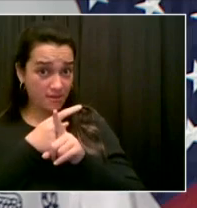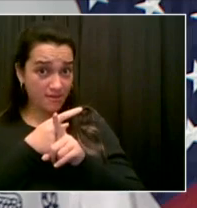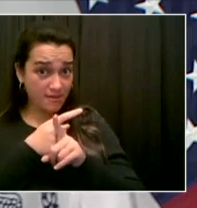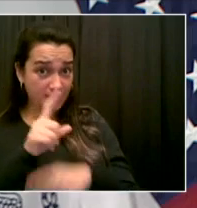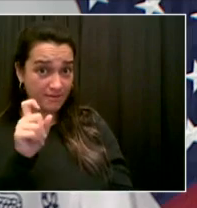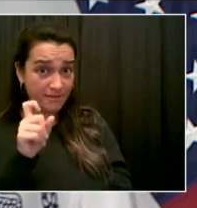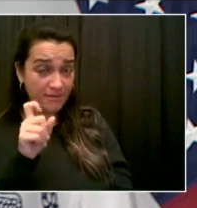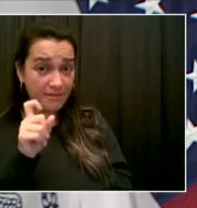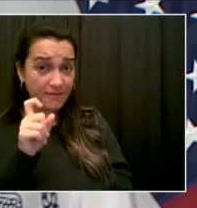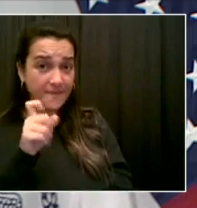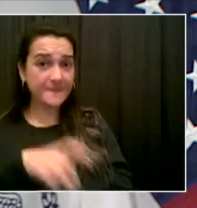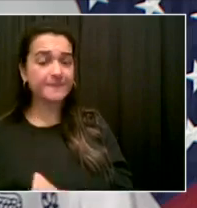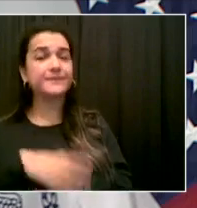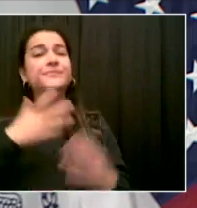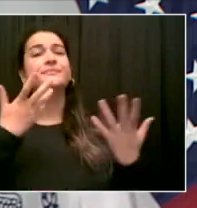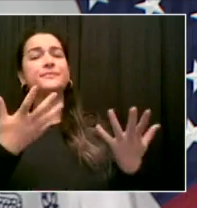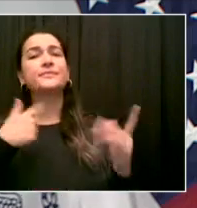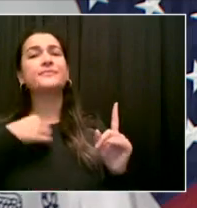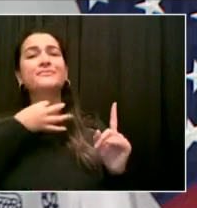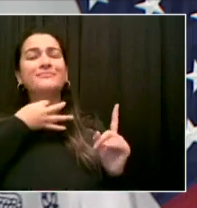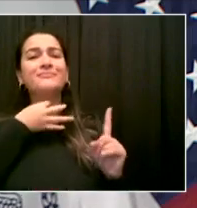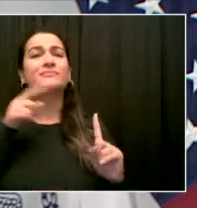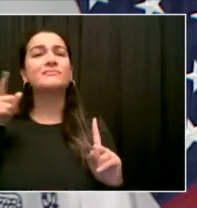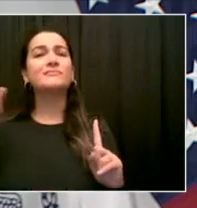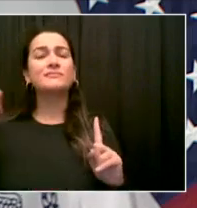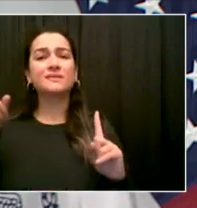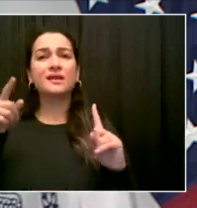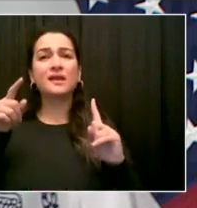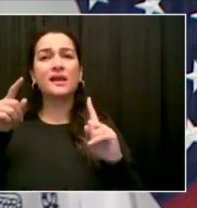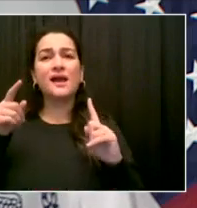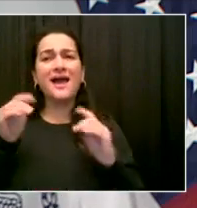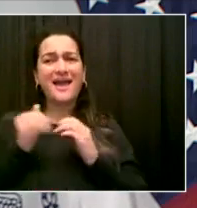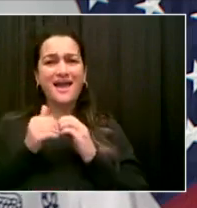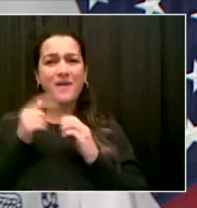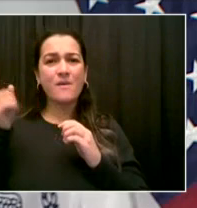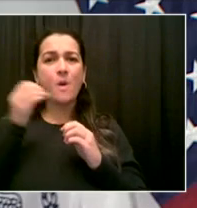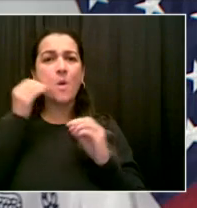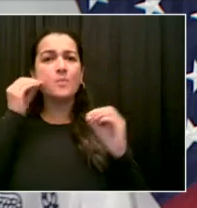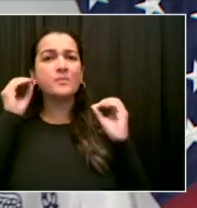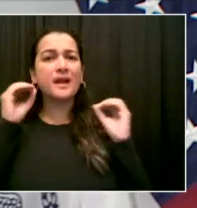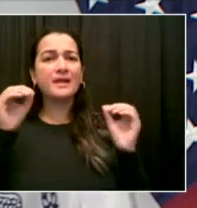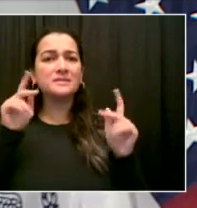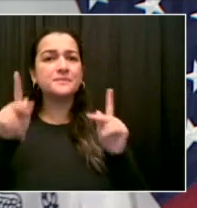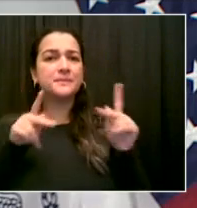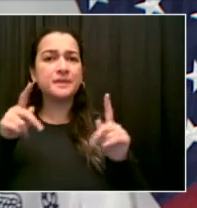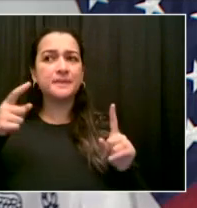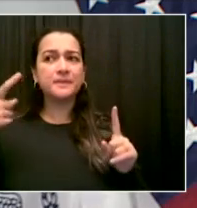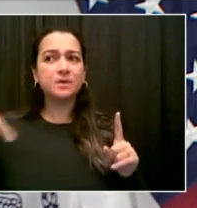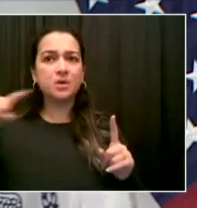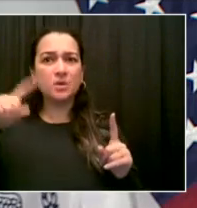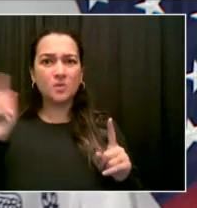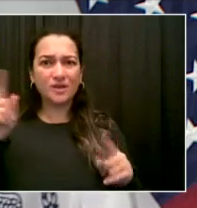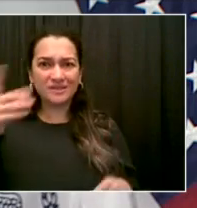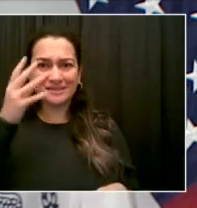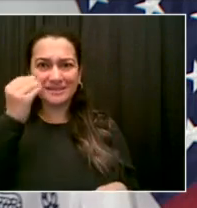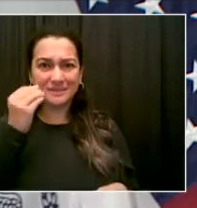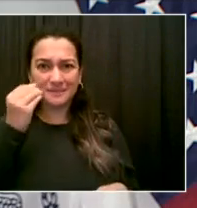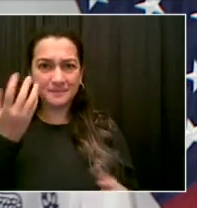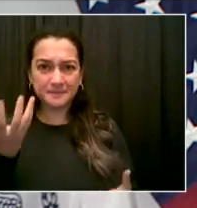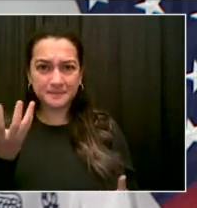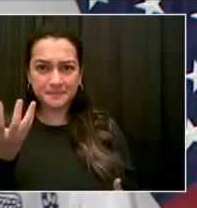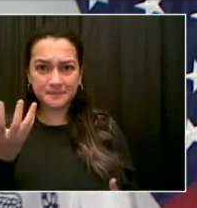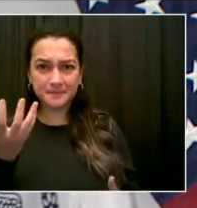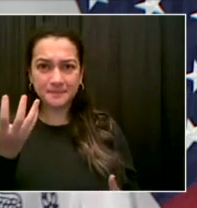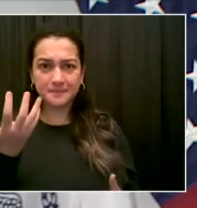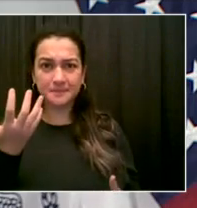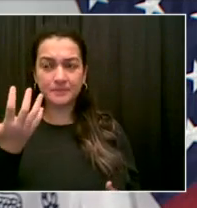get homeless folks who have slept on, particularly the E-train and others, off the service and out into